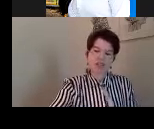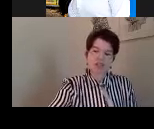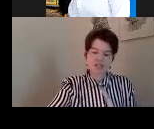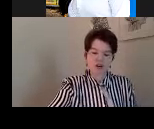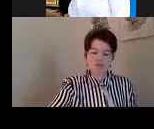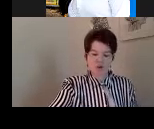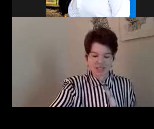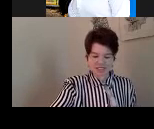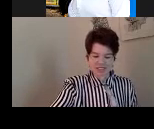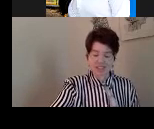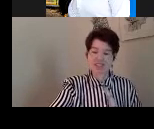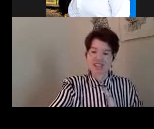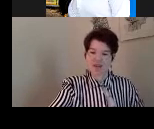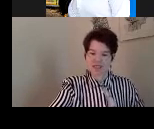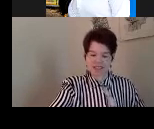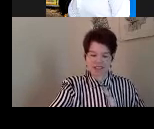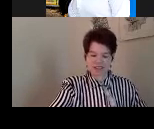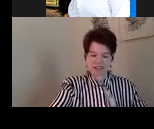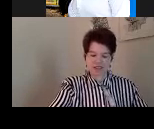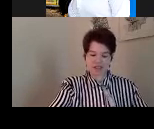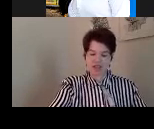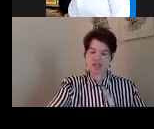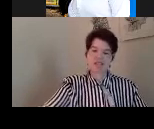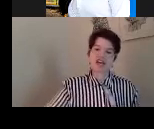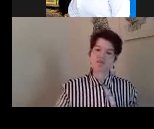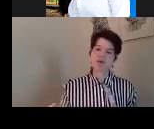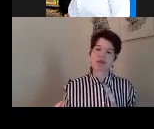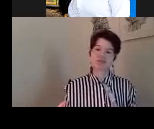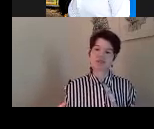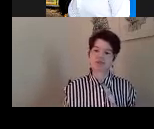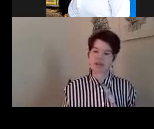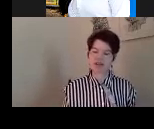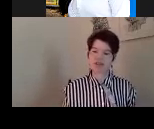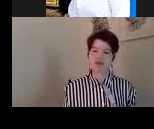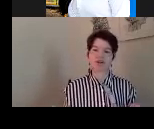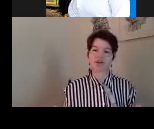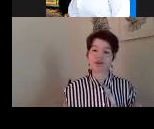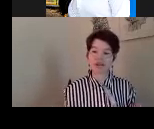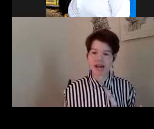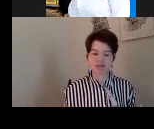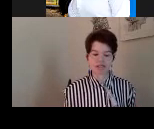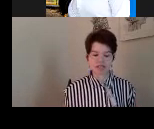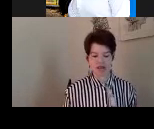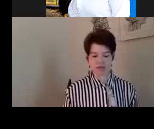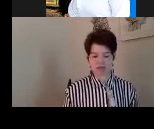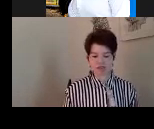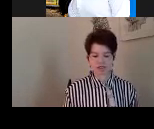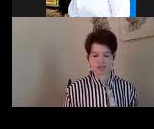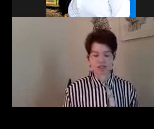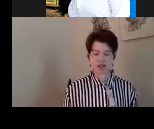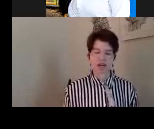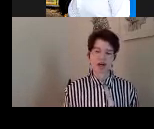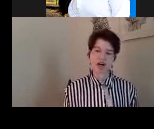So here's a moment to stop and think. Let's take a moment to reflect on our current advocacy